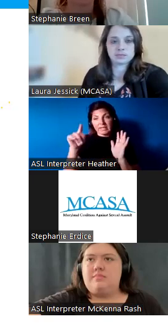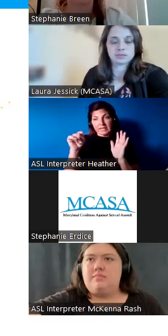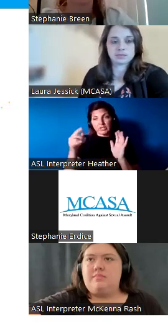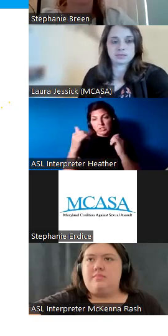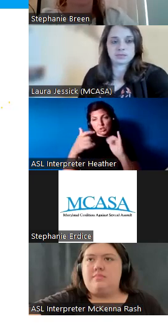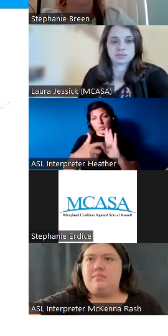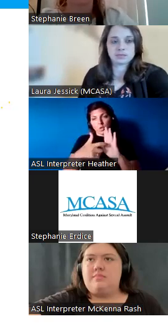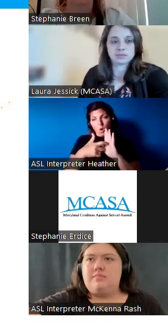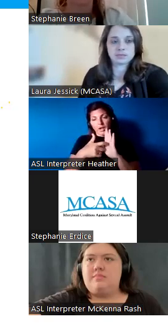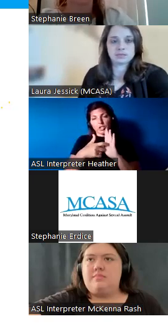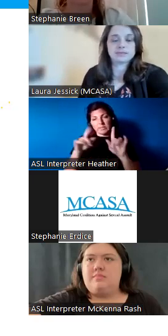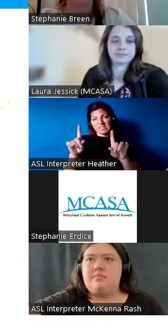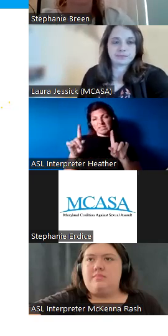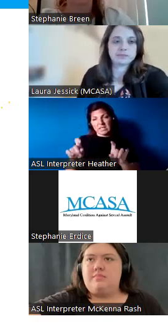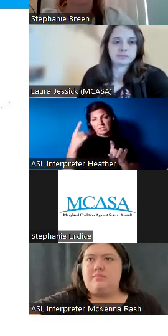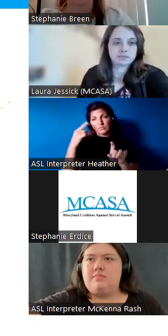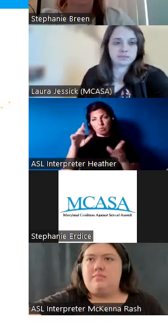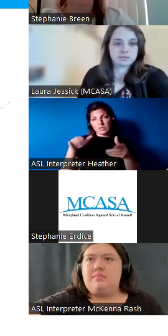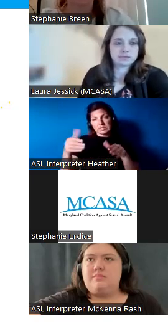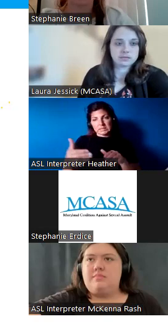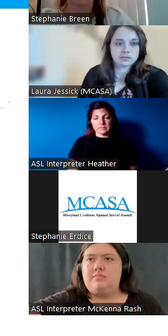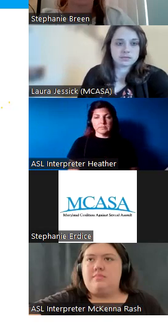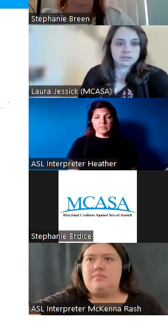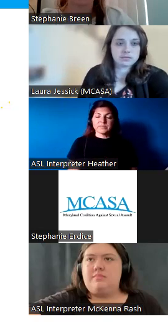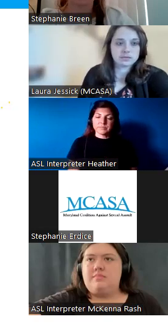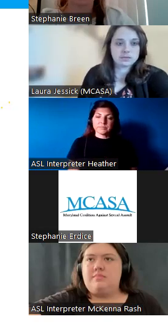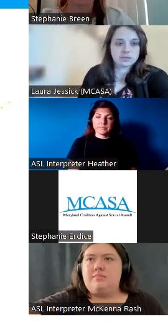required to be tested for deceased survivors.